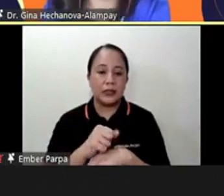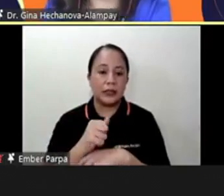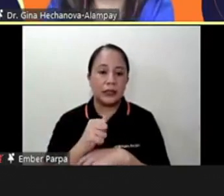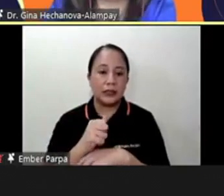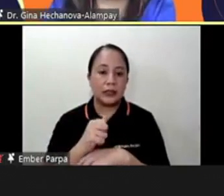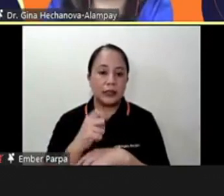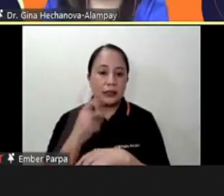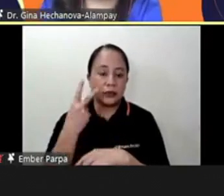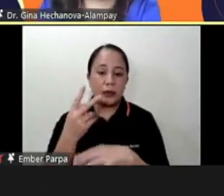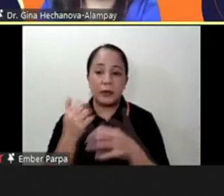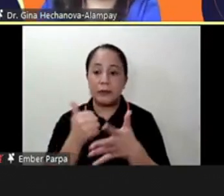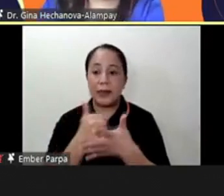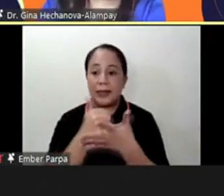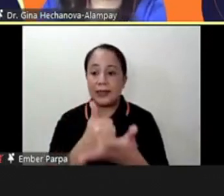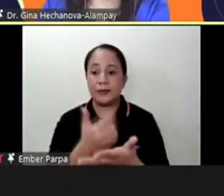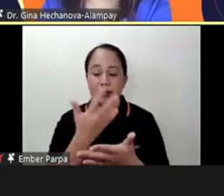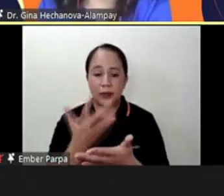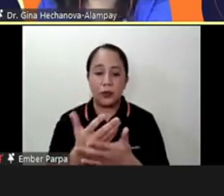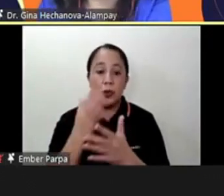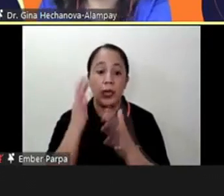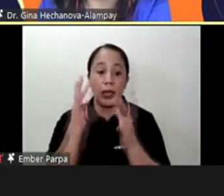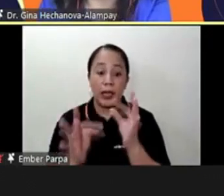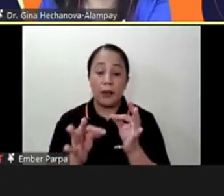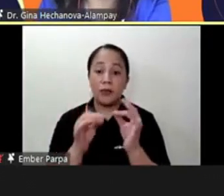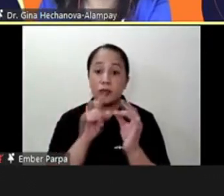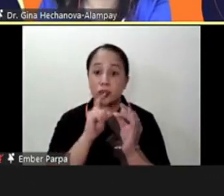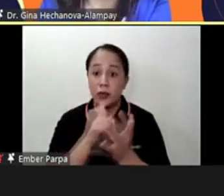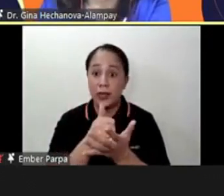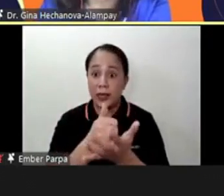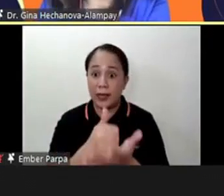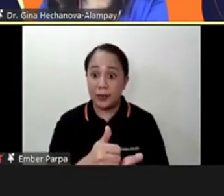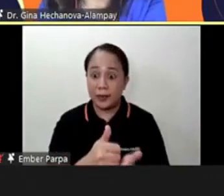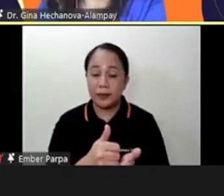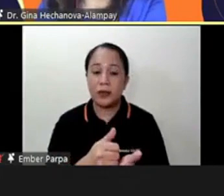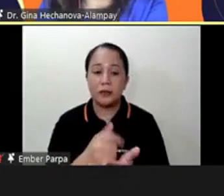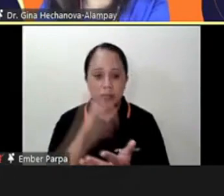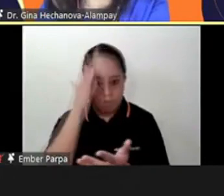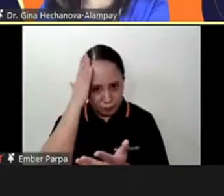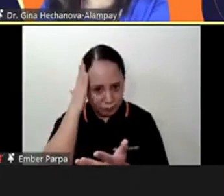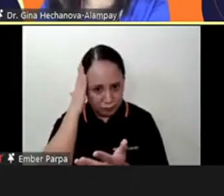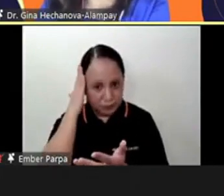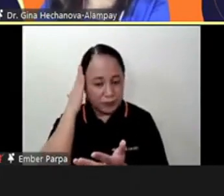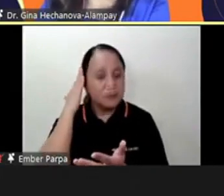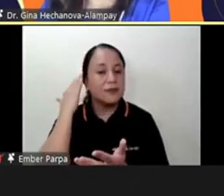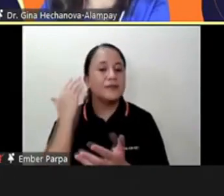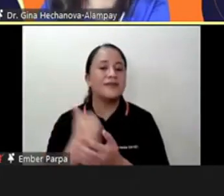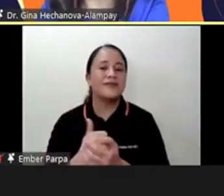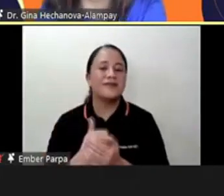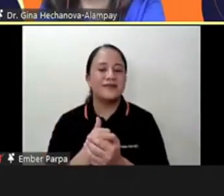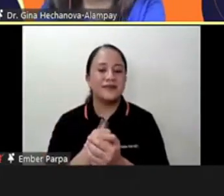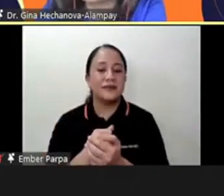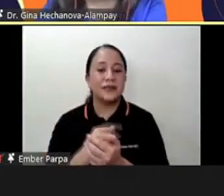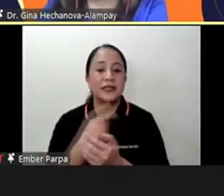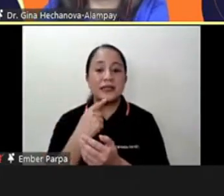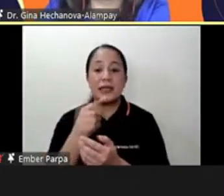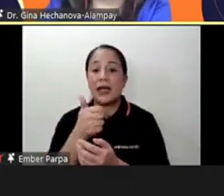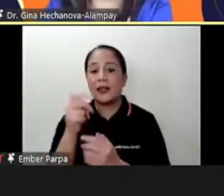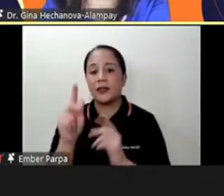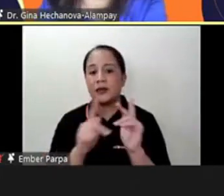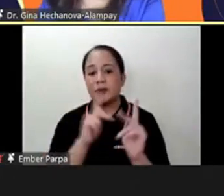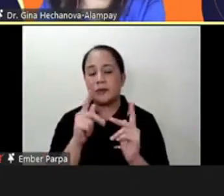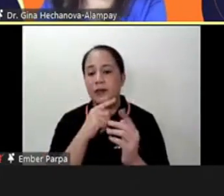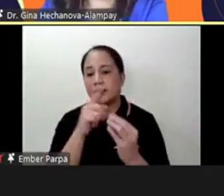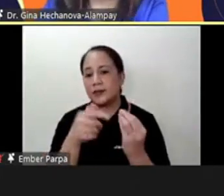Baka makatulong sa inyo. And if it does help you, favor na lang. Can you just tell other people about